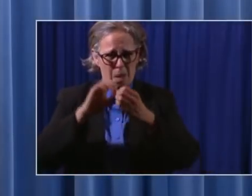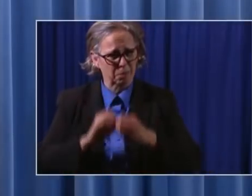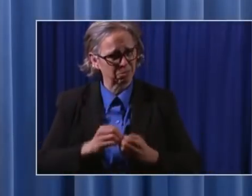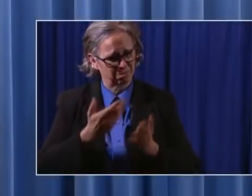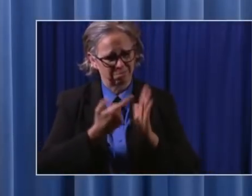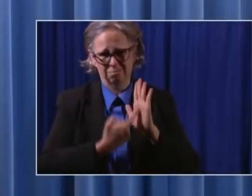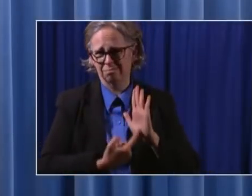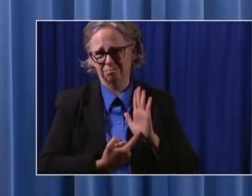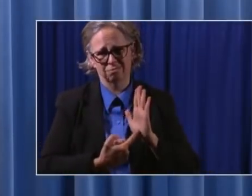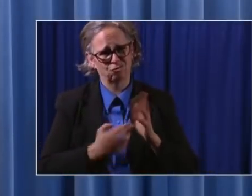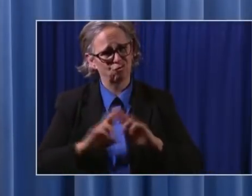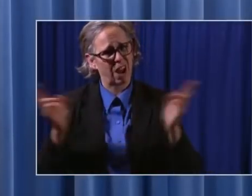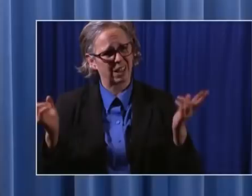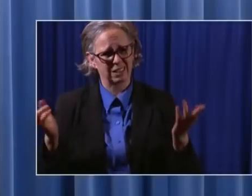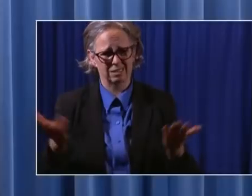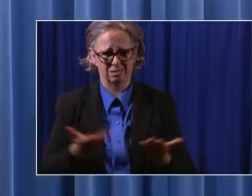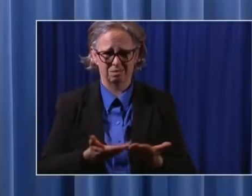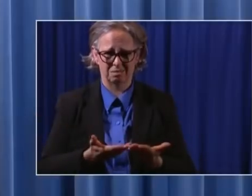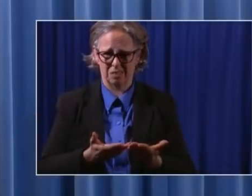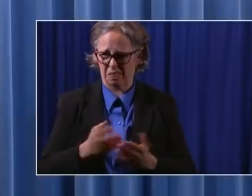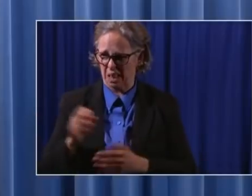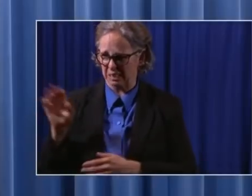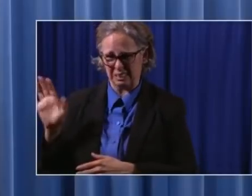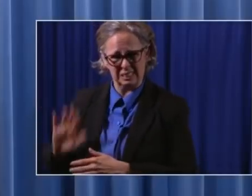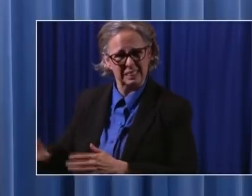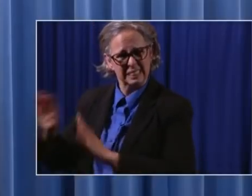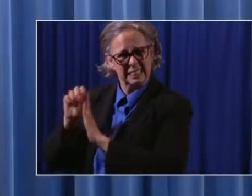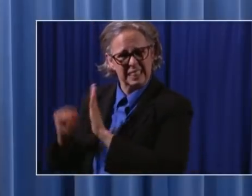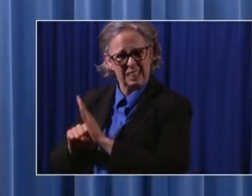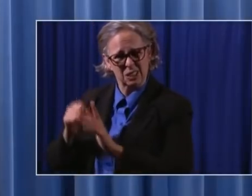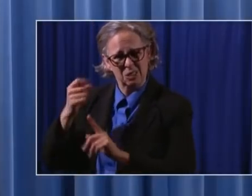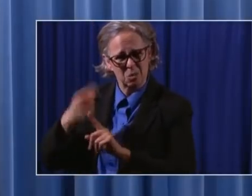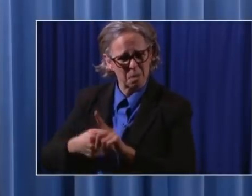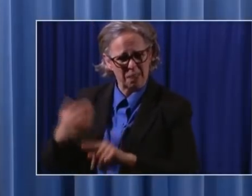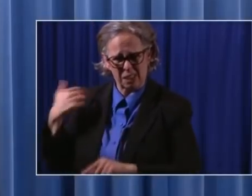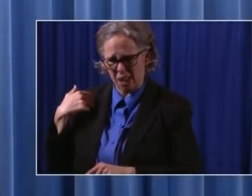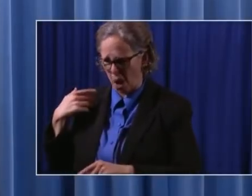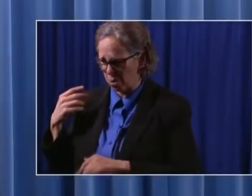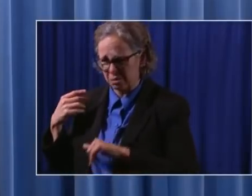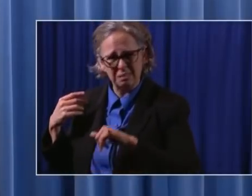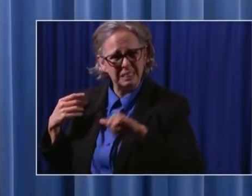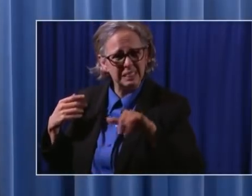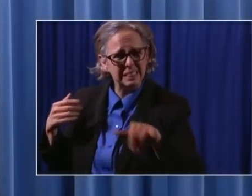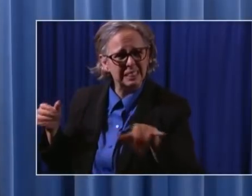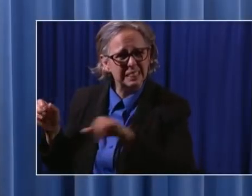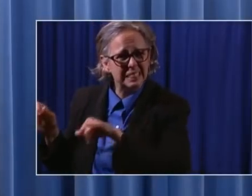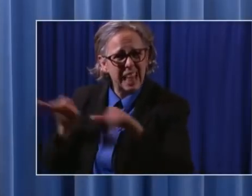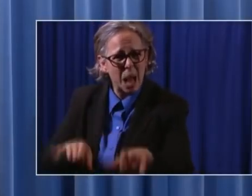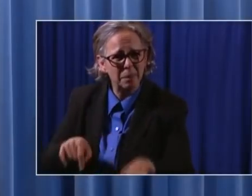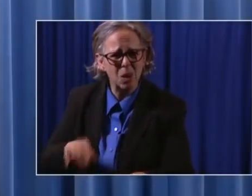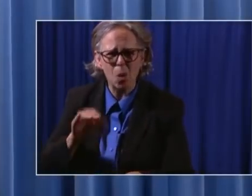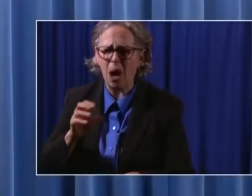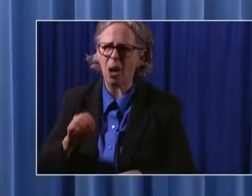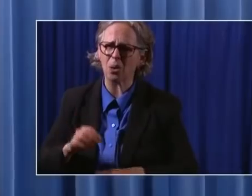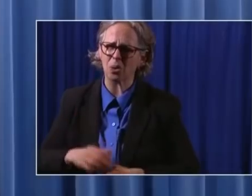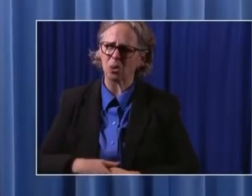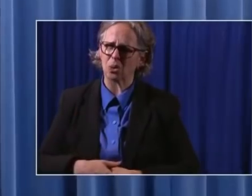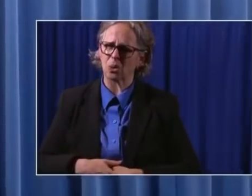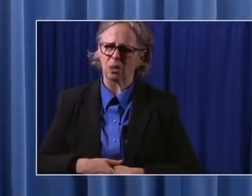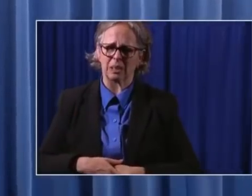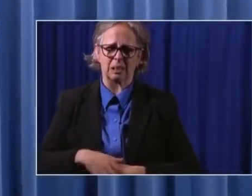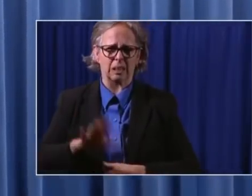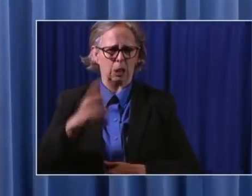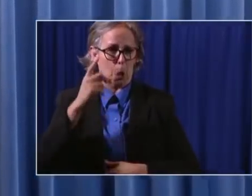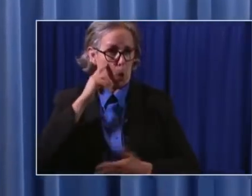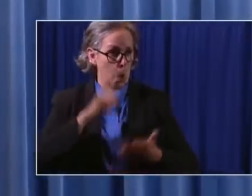month ago, basically it's where we are today. And we got trend lines. I mean, look at this map, how it has changed 3 times. You've